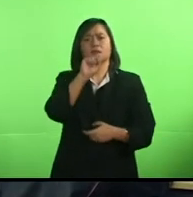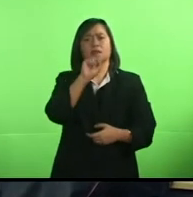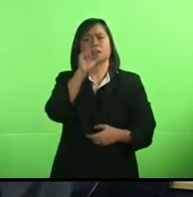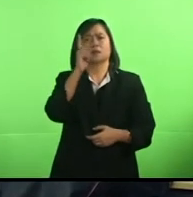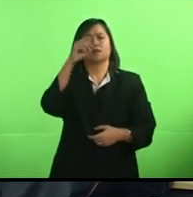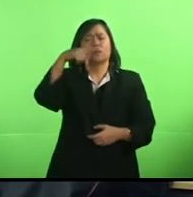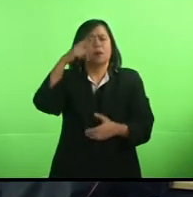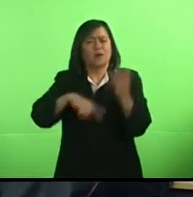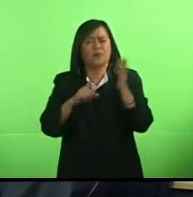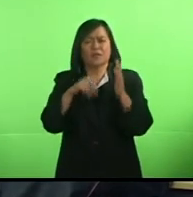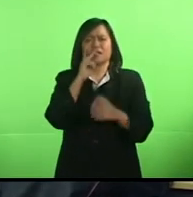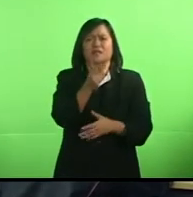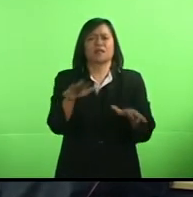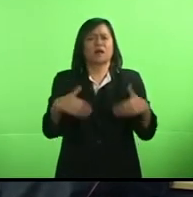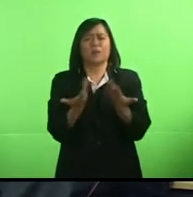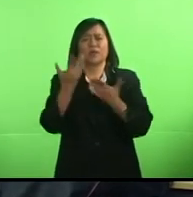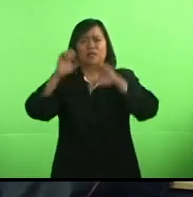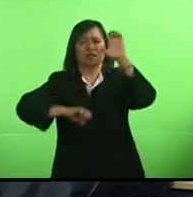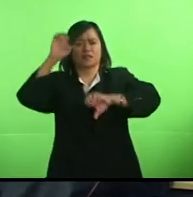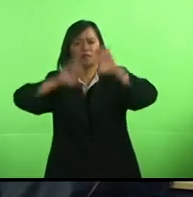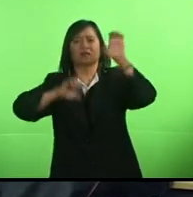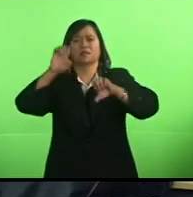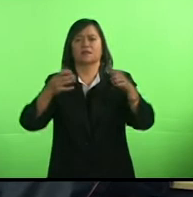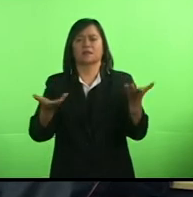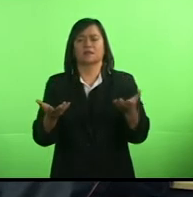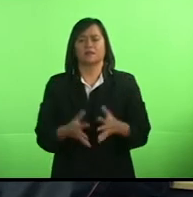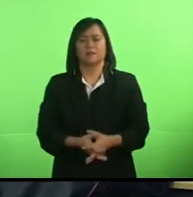What are we connecting it with?